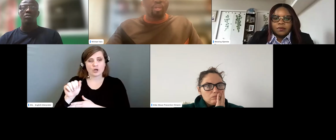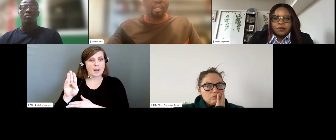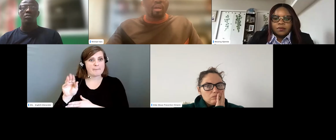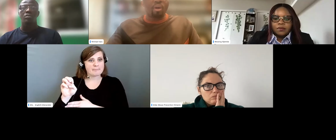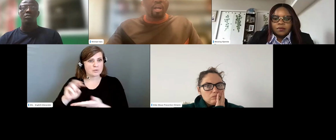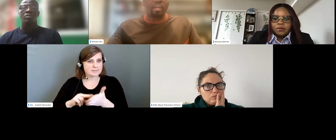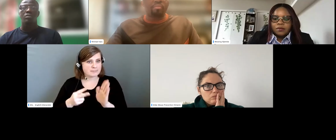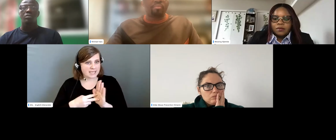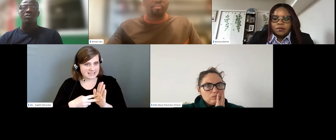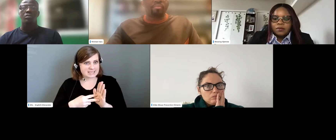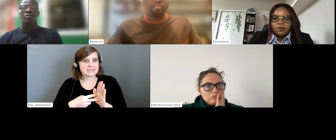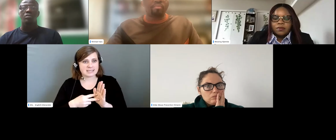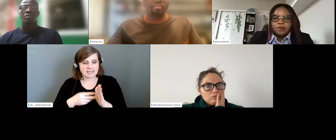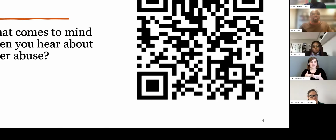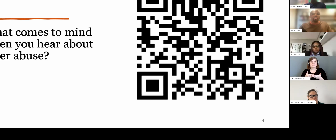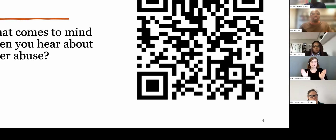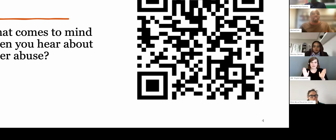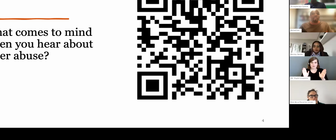So in our